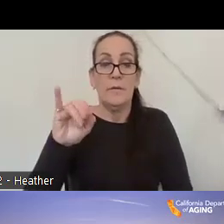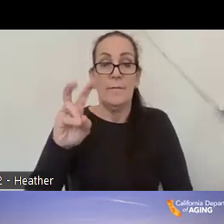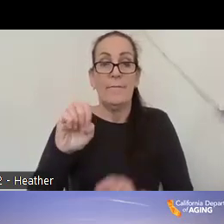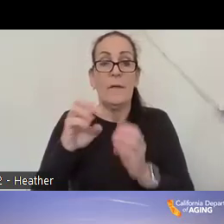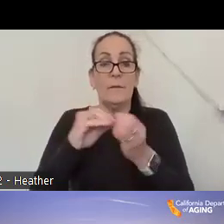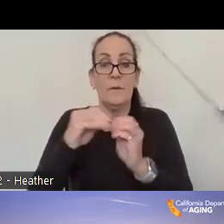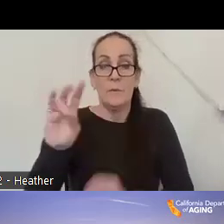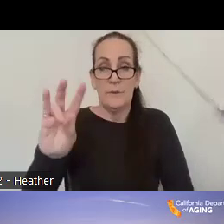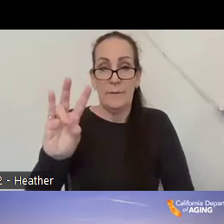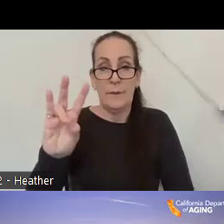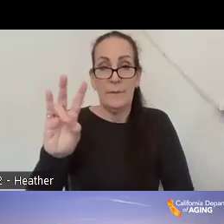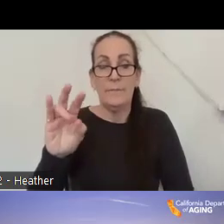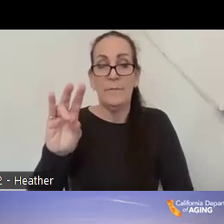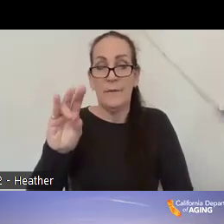So